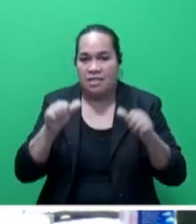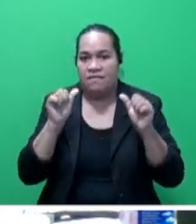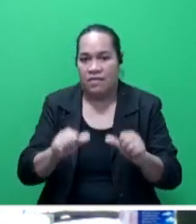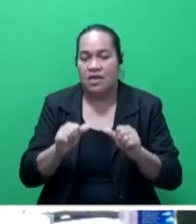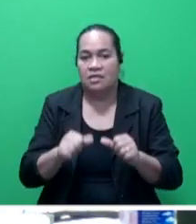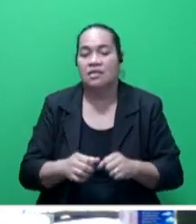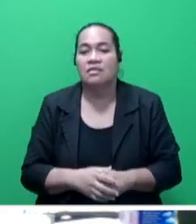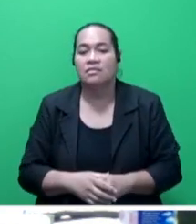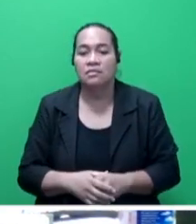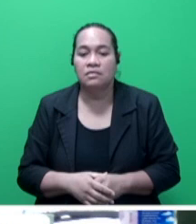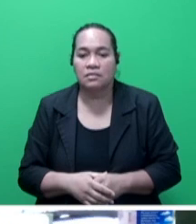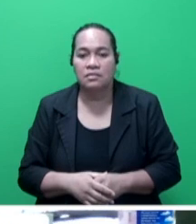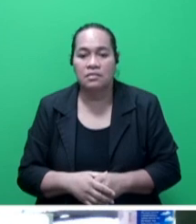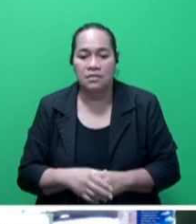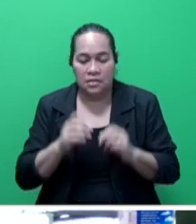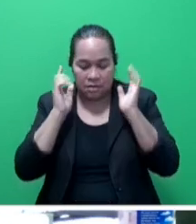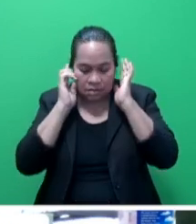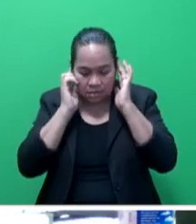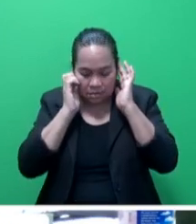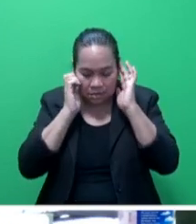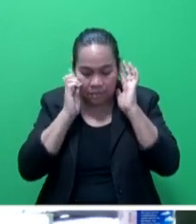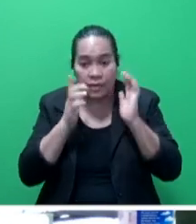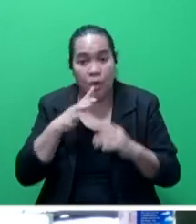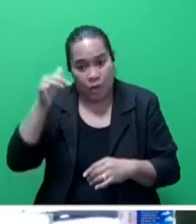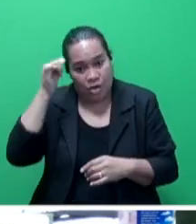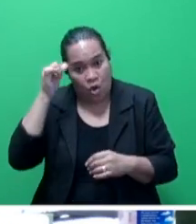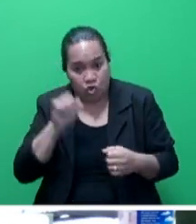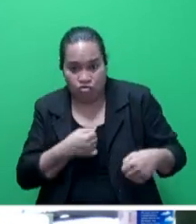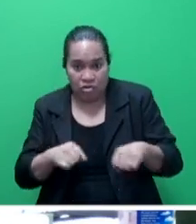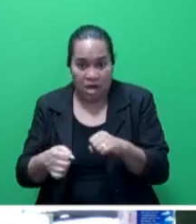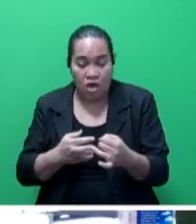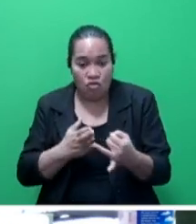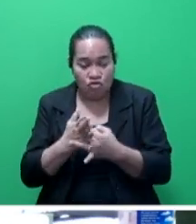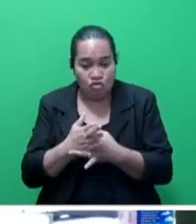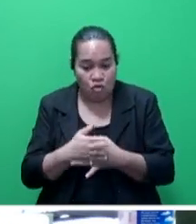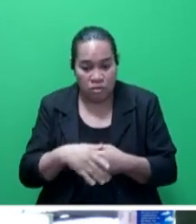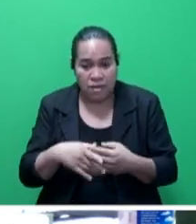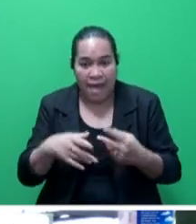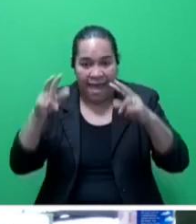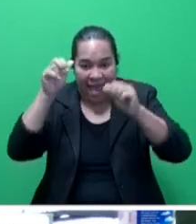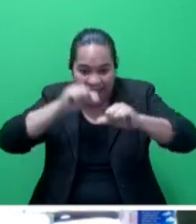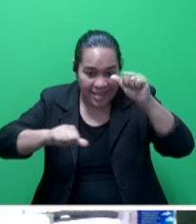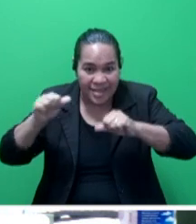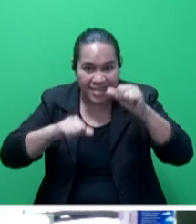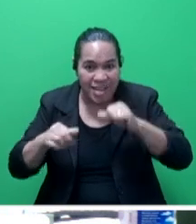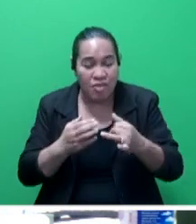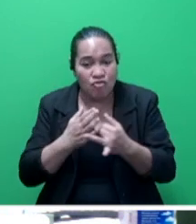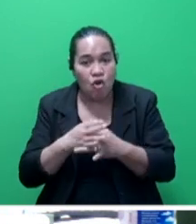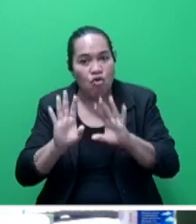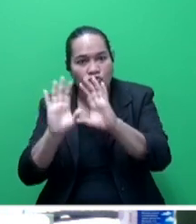sir. Mr. Speaker, sir, as we all know, the strategic threat environment through comprehensive analysis by regional defence coordinating